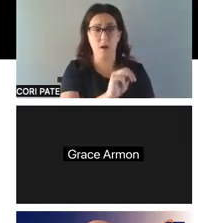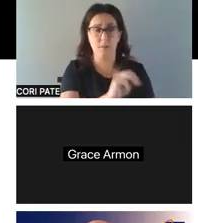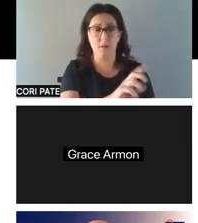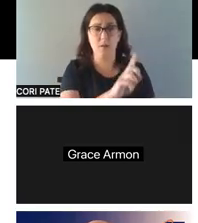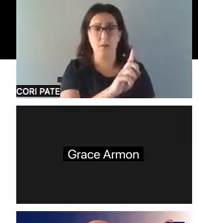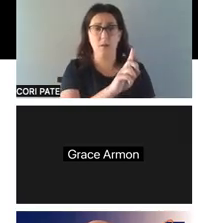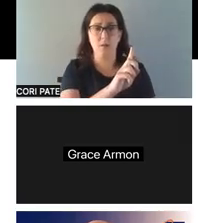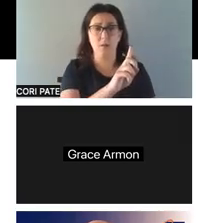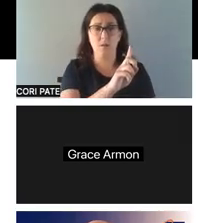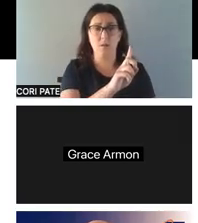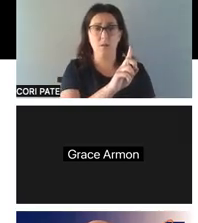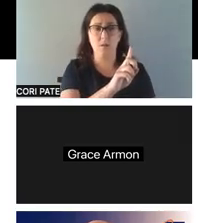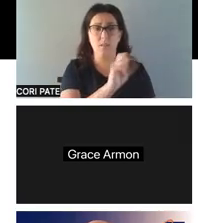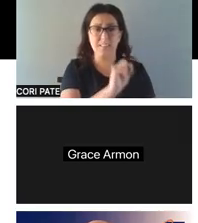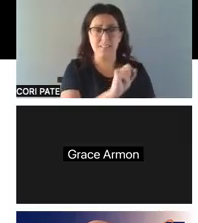spells as